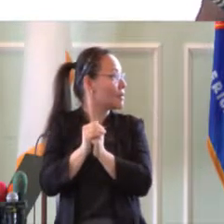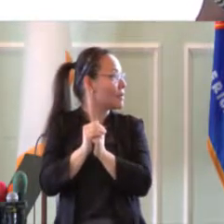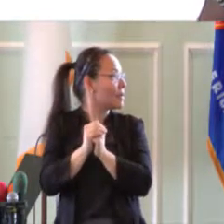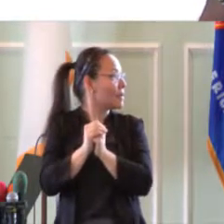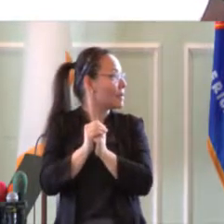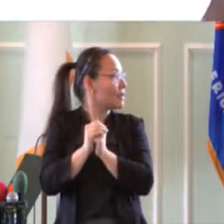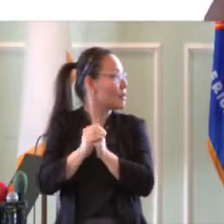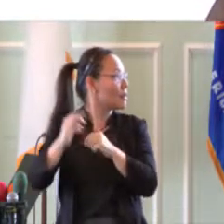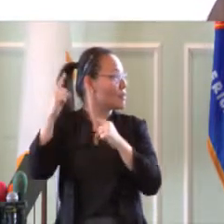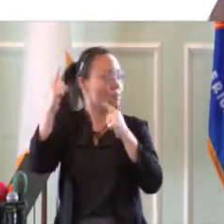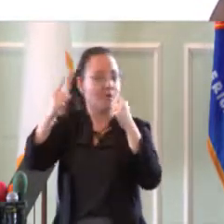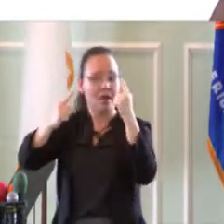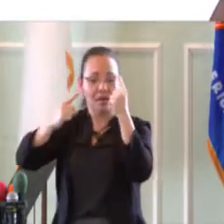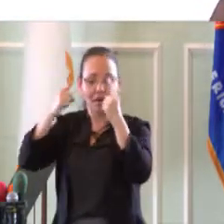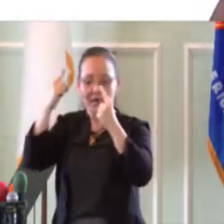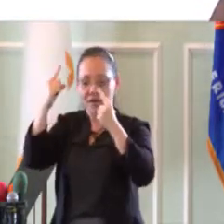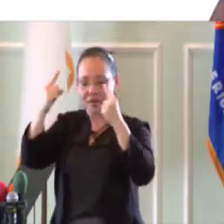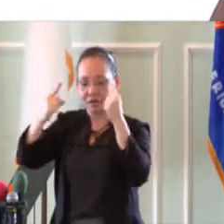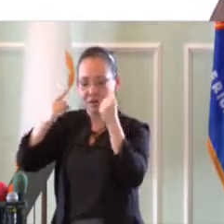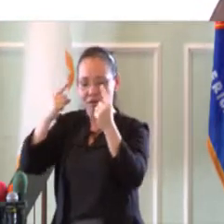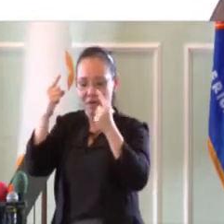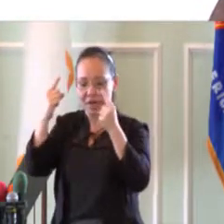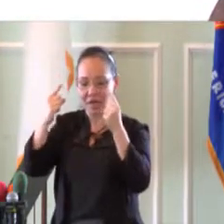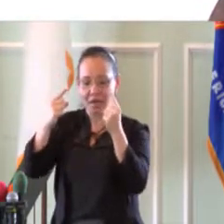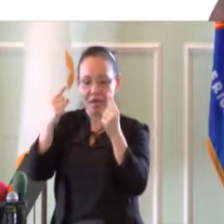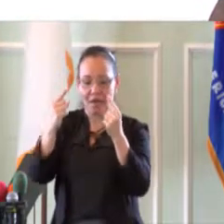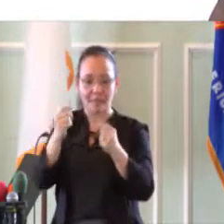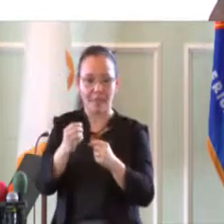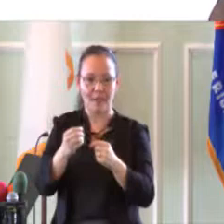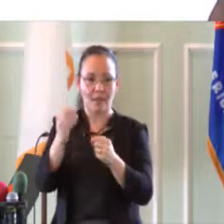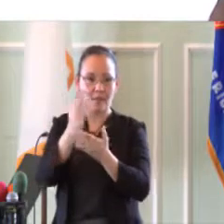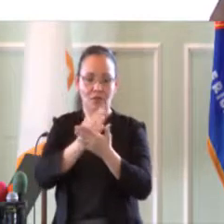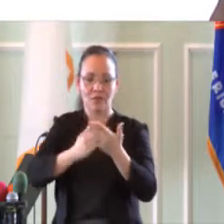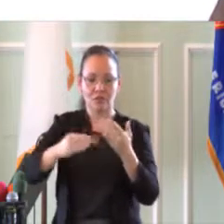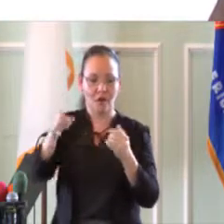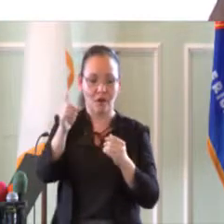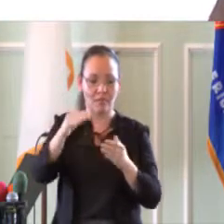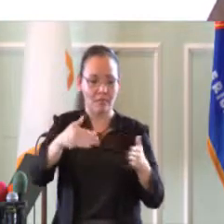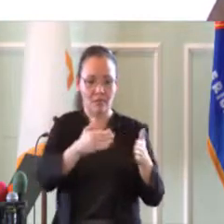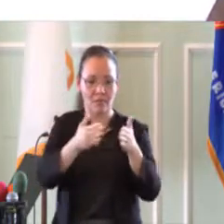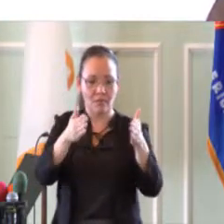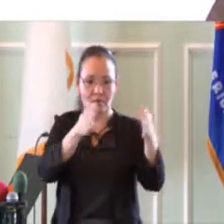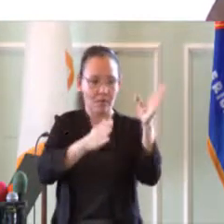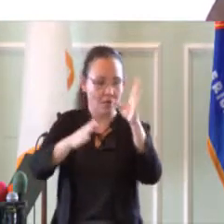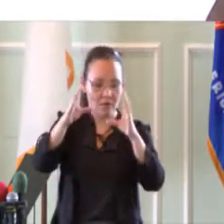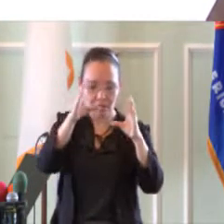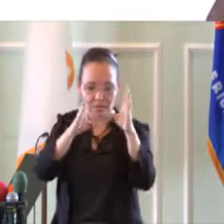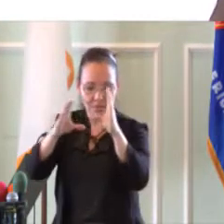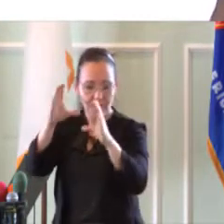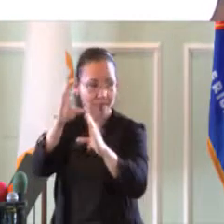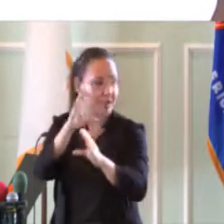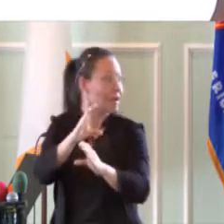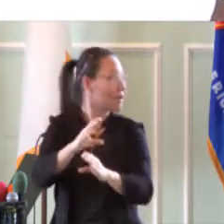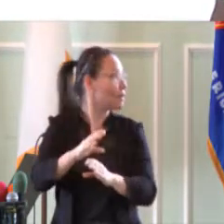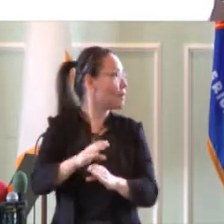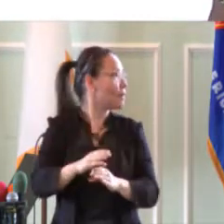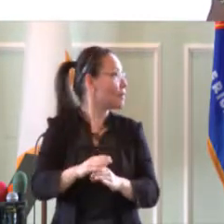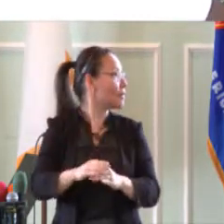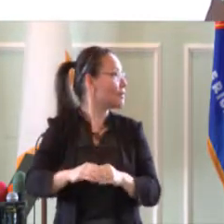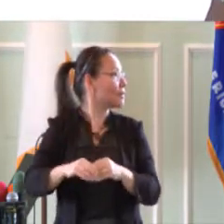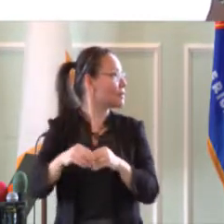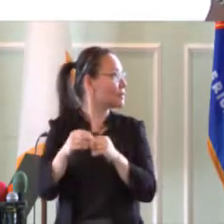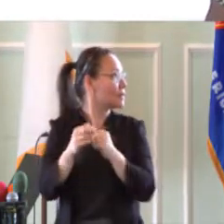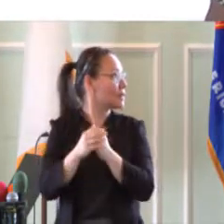wandering down some pointless road to nowhere, with my